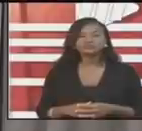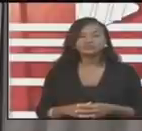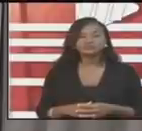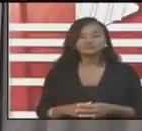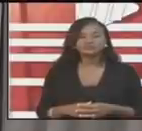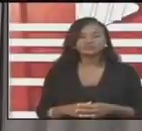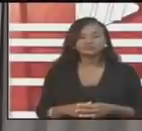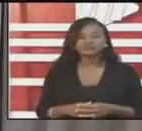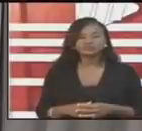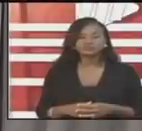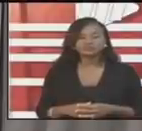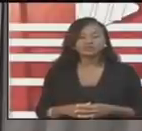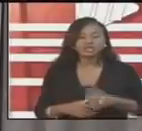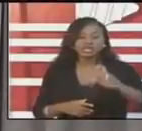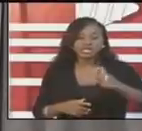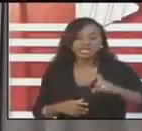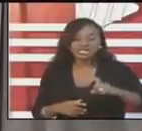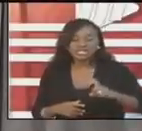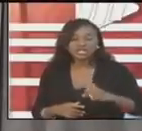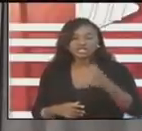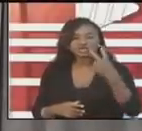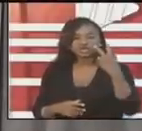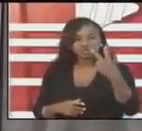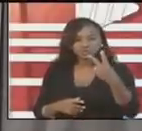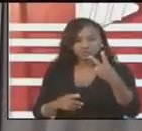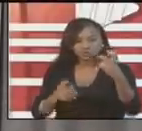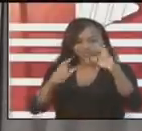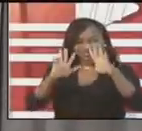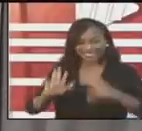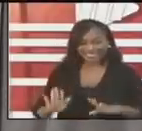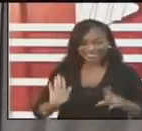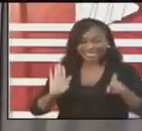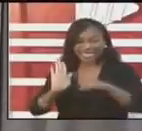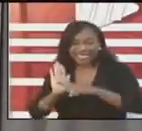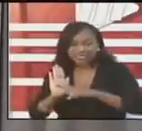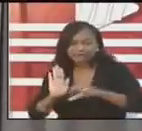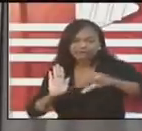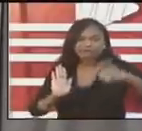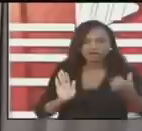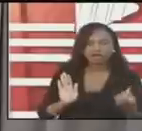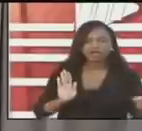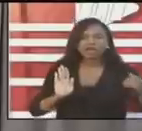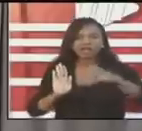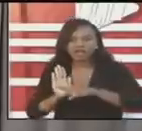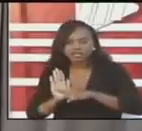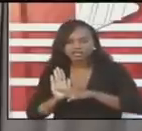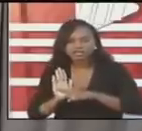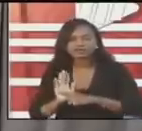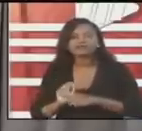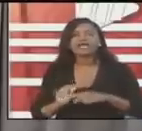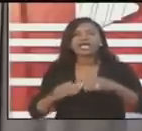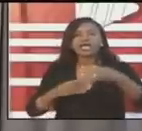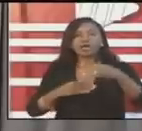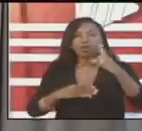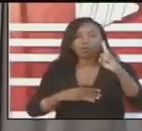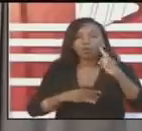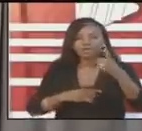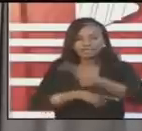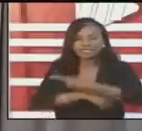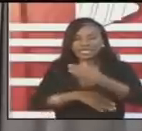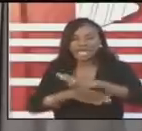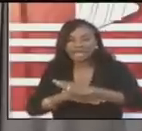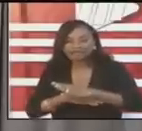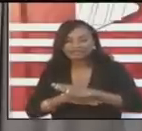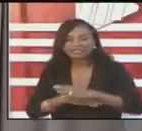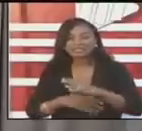have 2 consecutive negatives 24 hours apart, right? But it has to be at least 7 days after having no